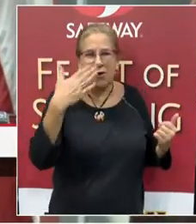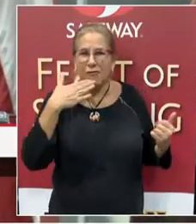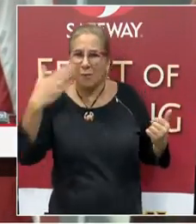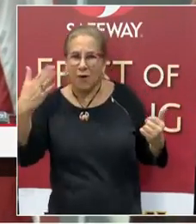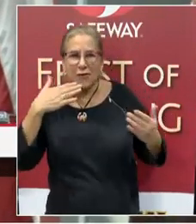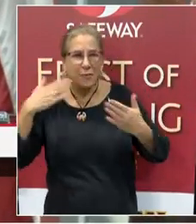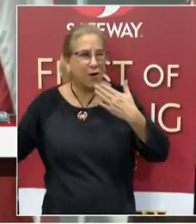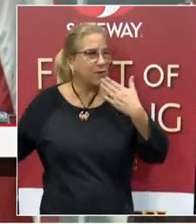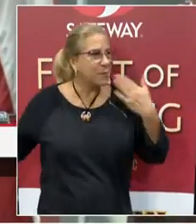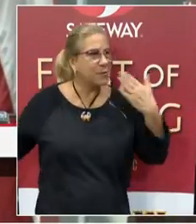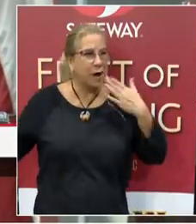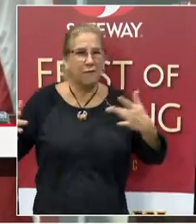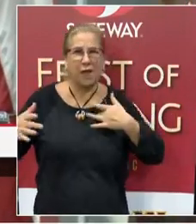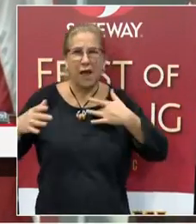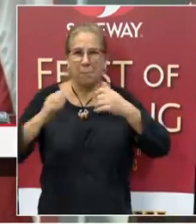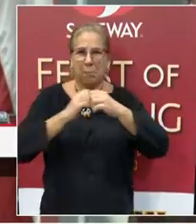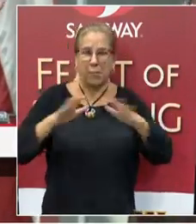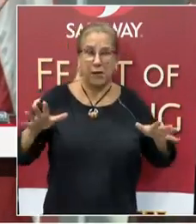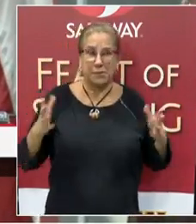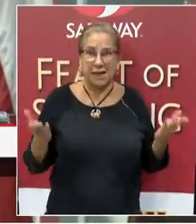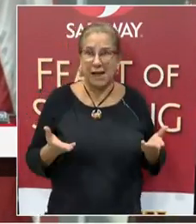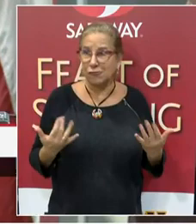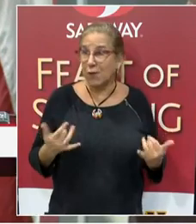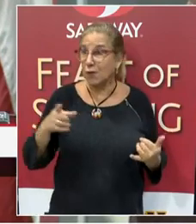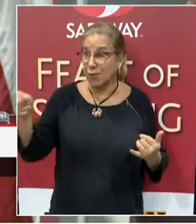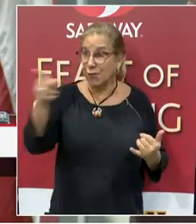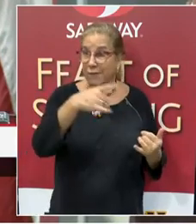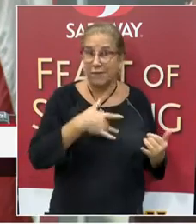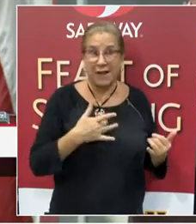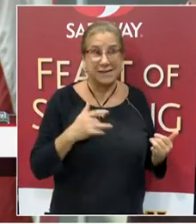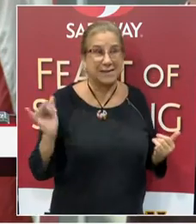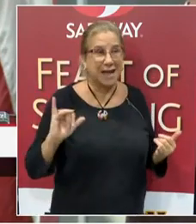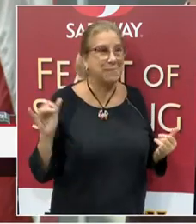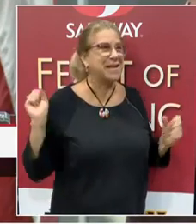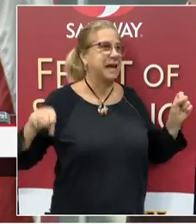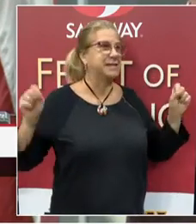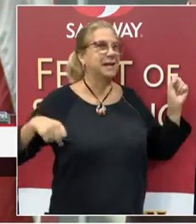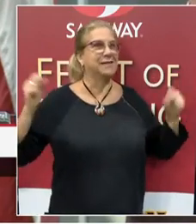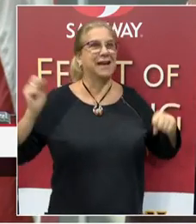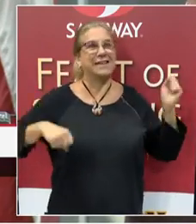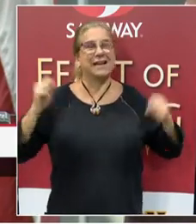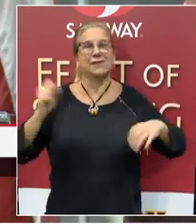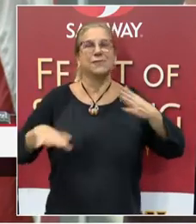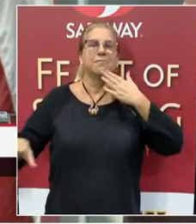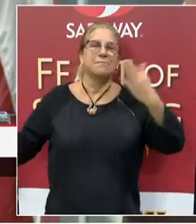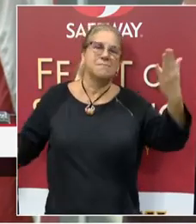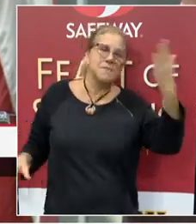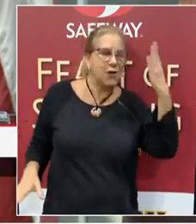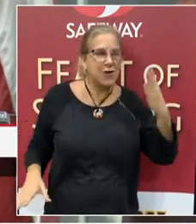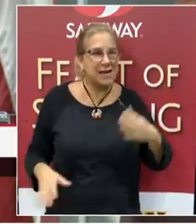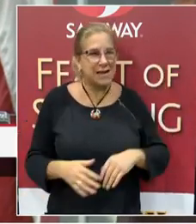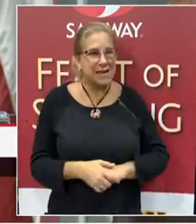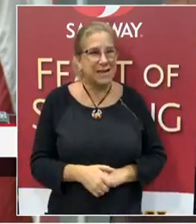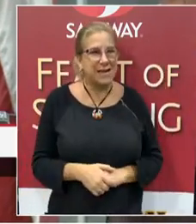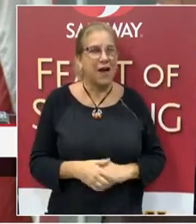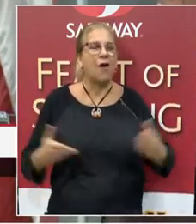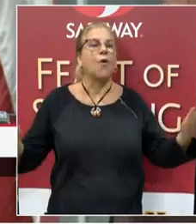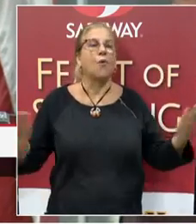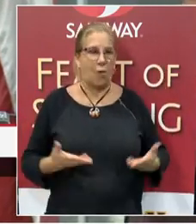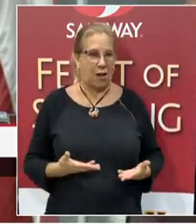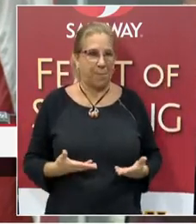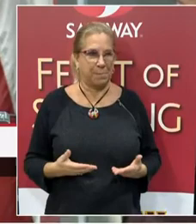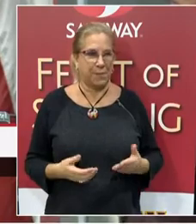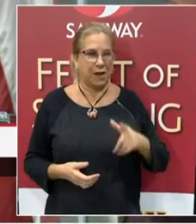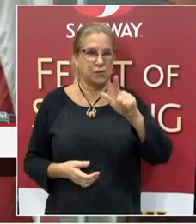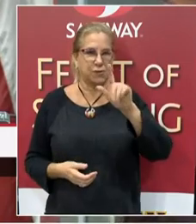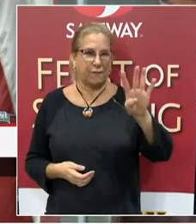today, right? So good morning, everyone. I want to welcome you all to the 24th annual